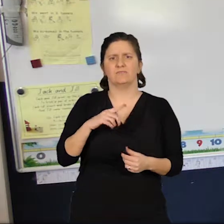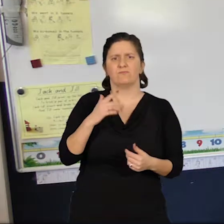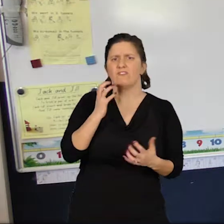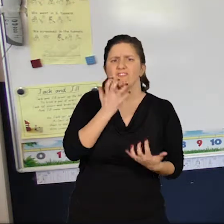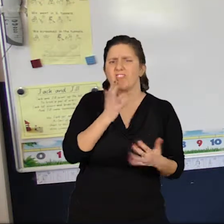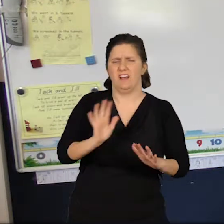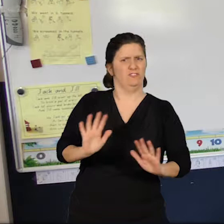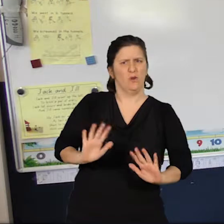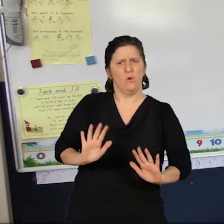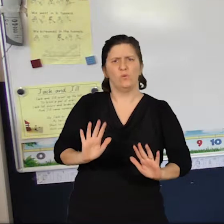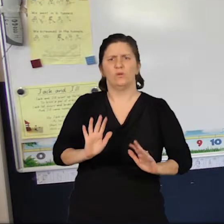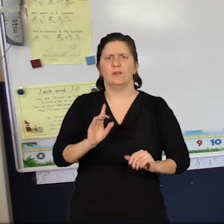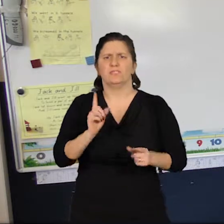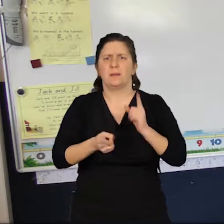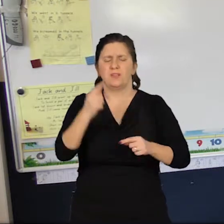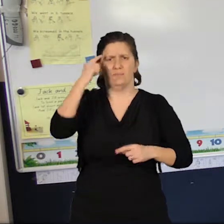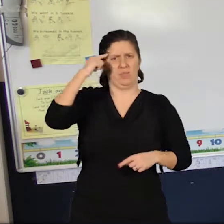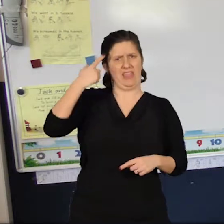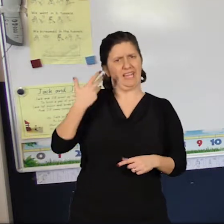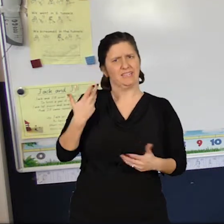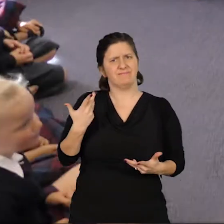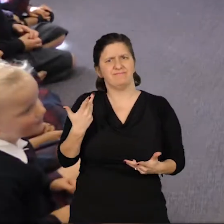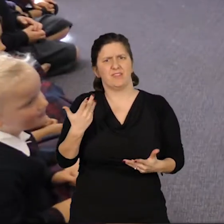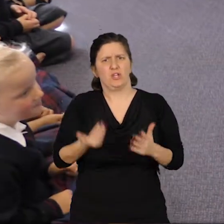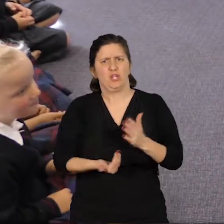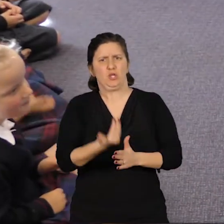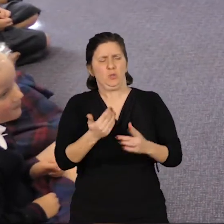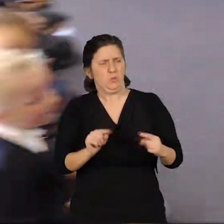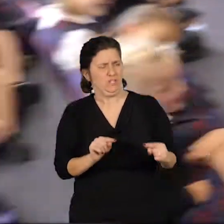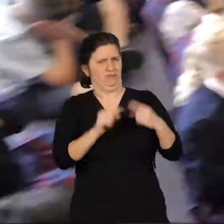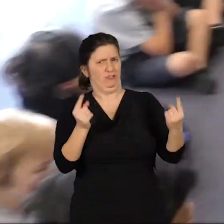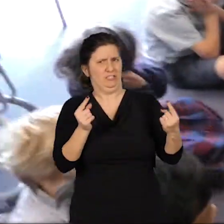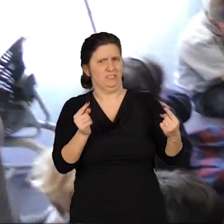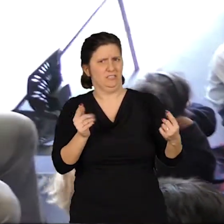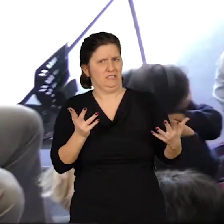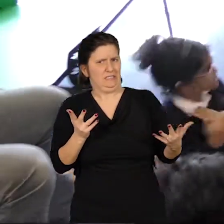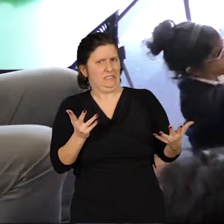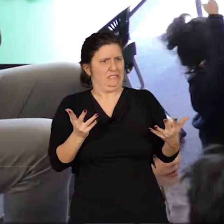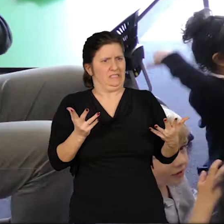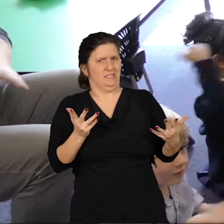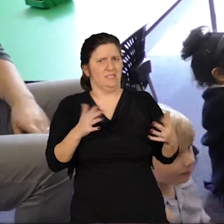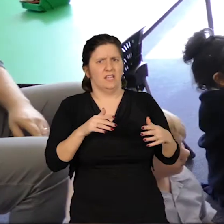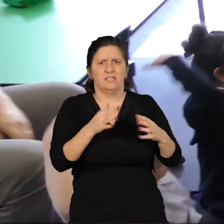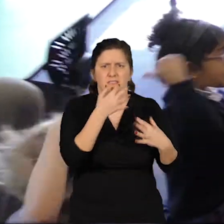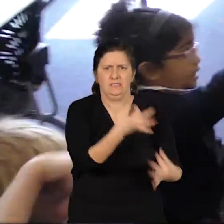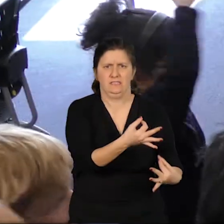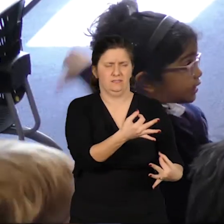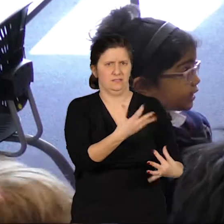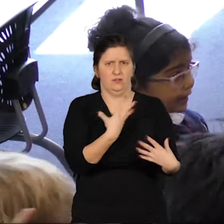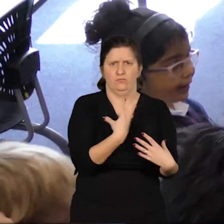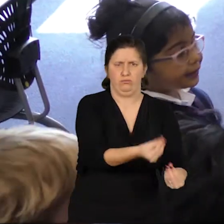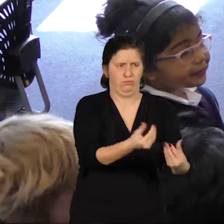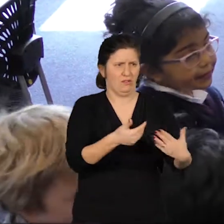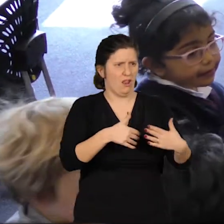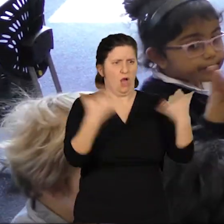I didn't have a fear of it, but you sort of sometimes wonder, this is going to be something different, and it may take a lot of the class time